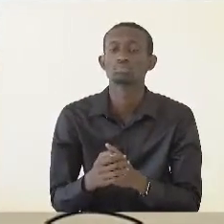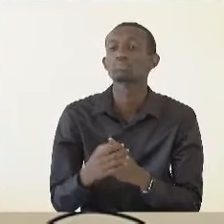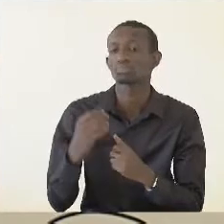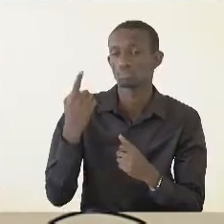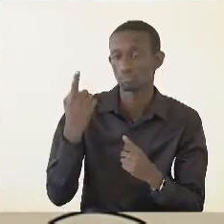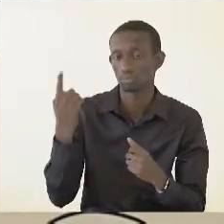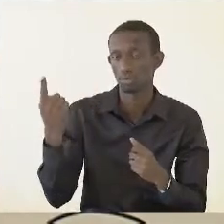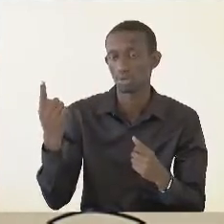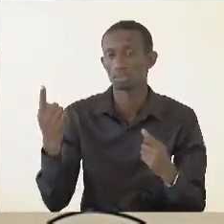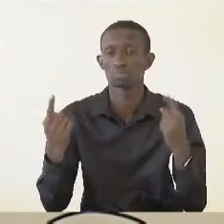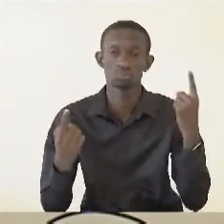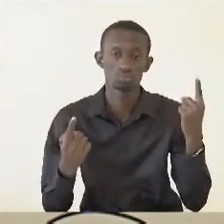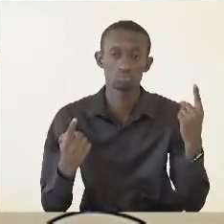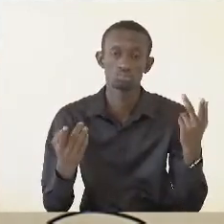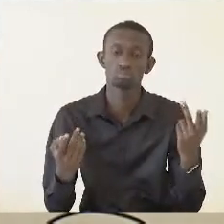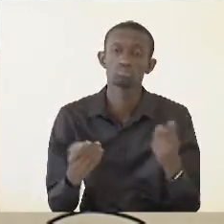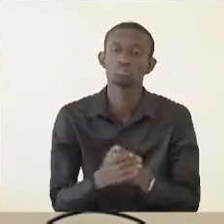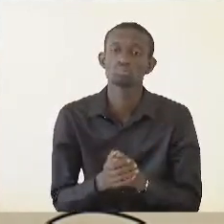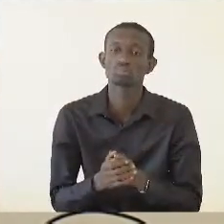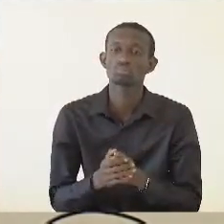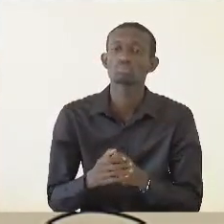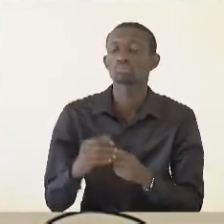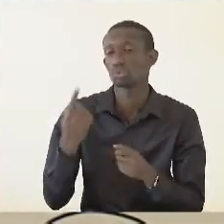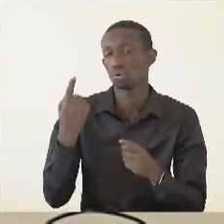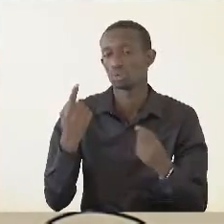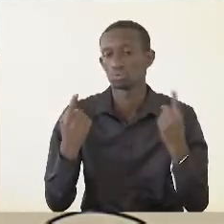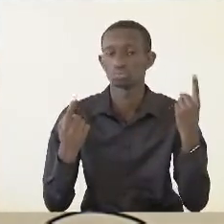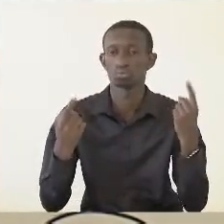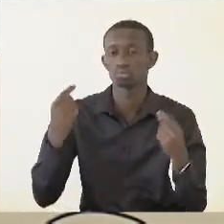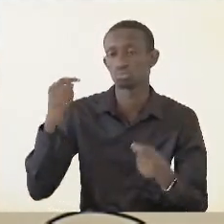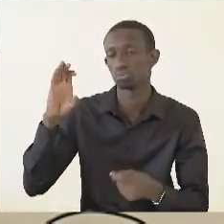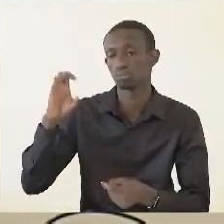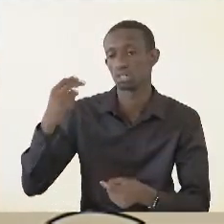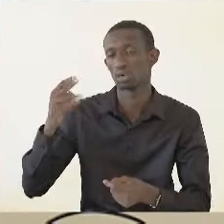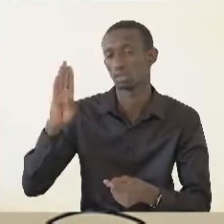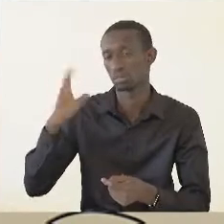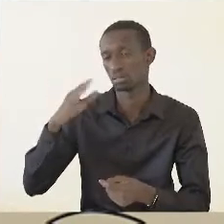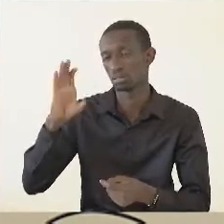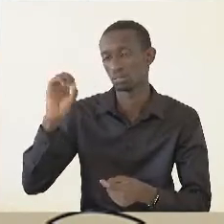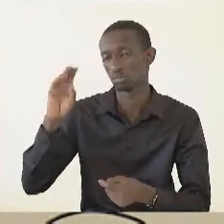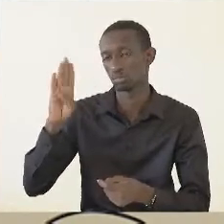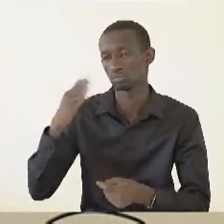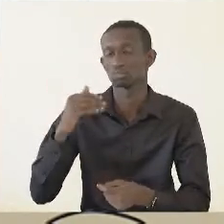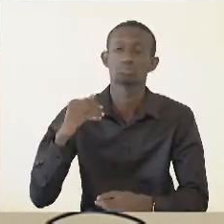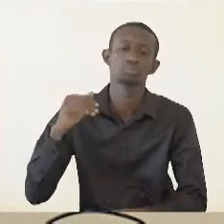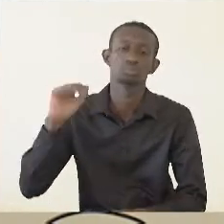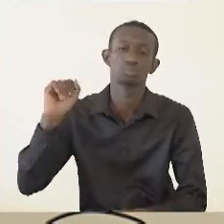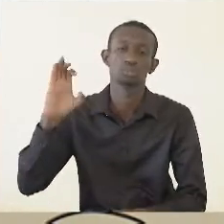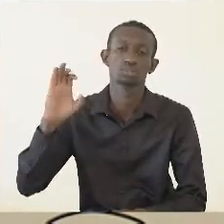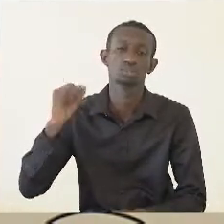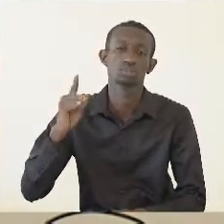1,2 or benzene 1,2 dicarboxylic acid. So this is named as